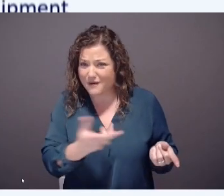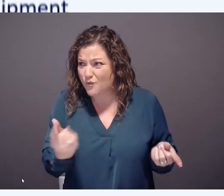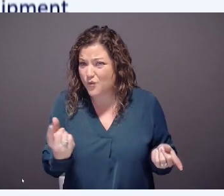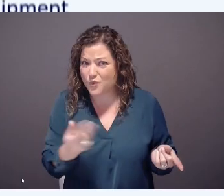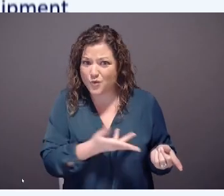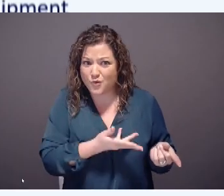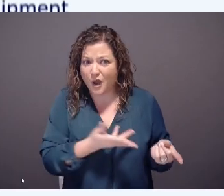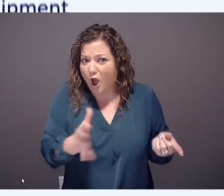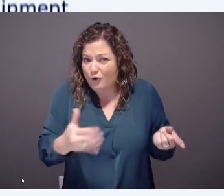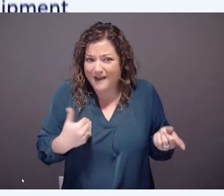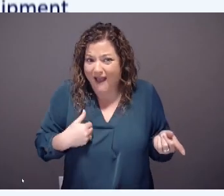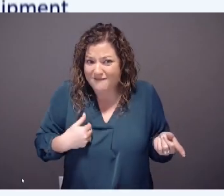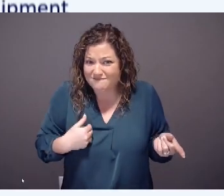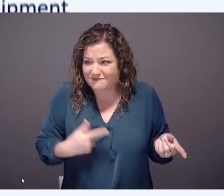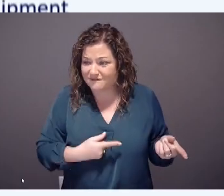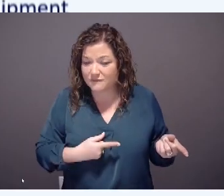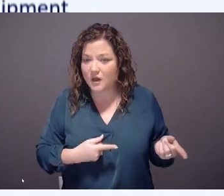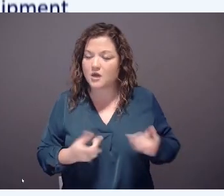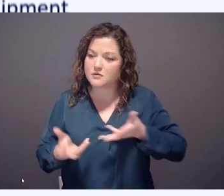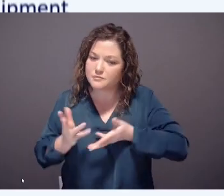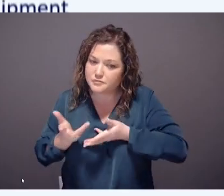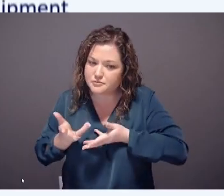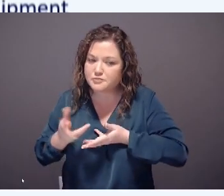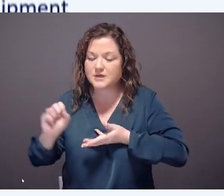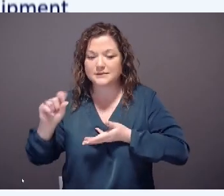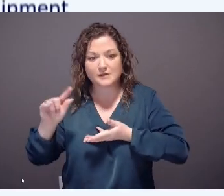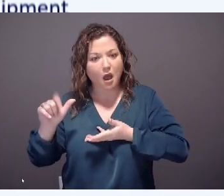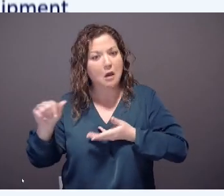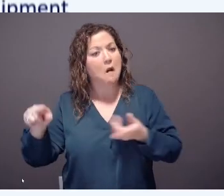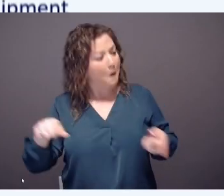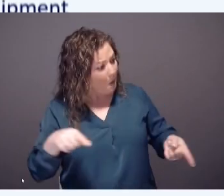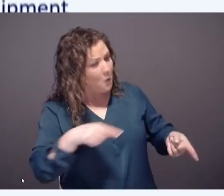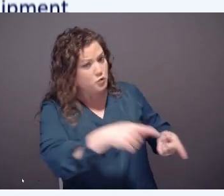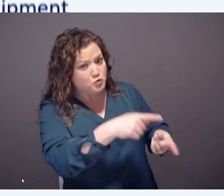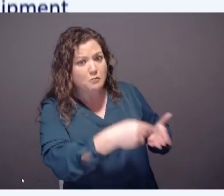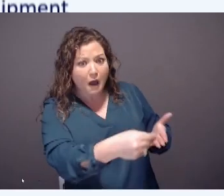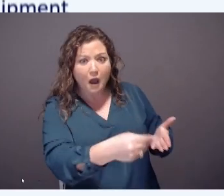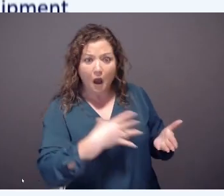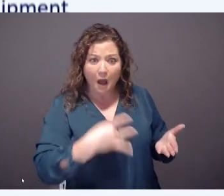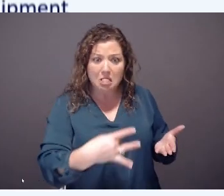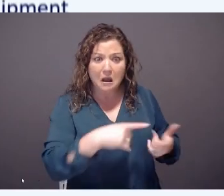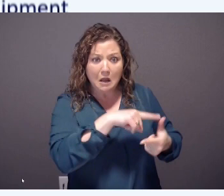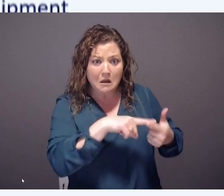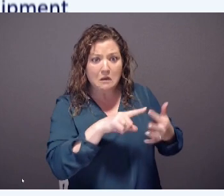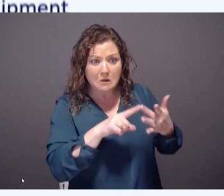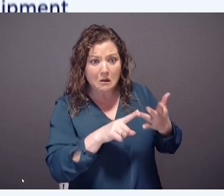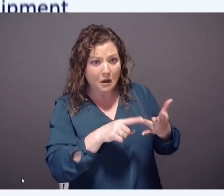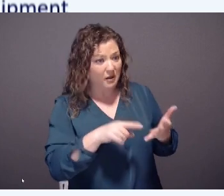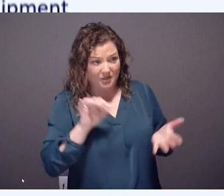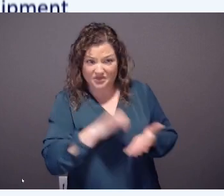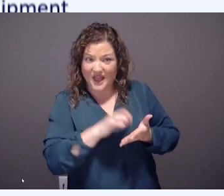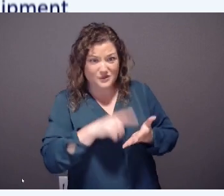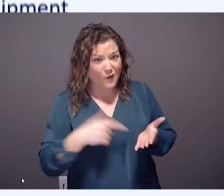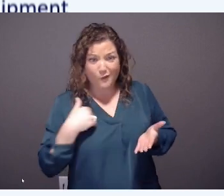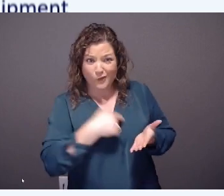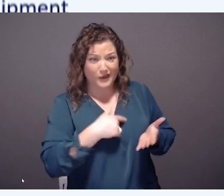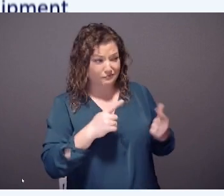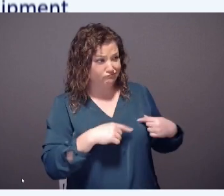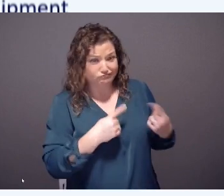on site? And talking with Stella, they really liked what we bought. That's exactly what they would have got. That's what they told us.